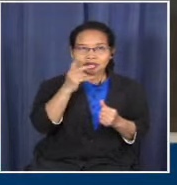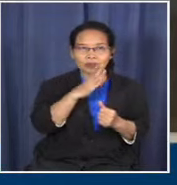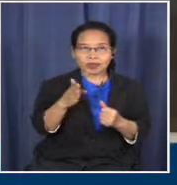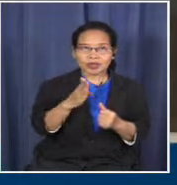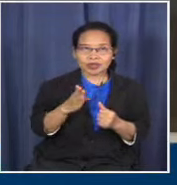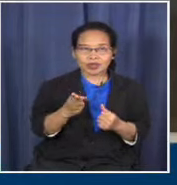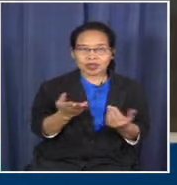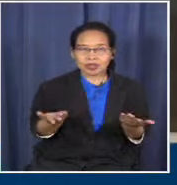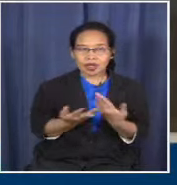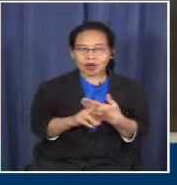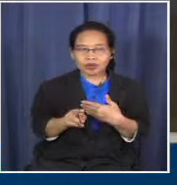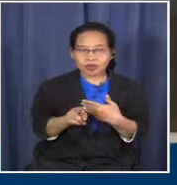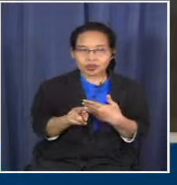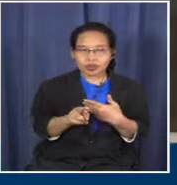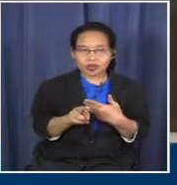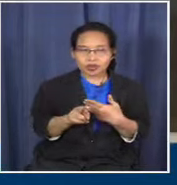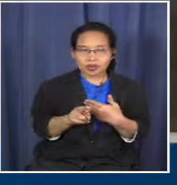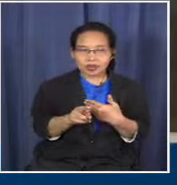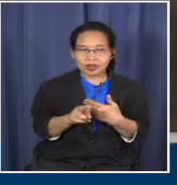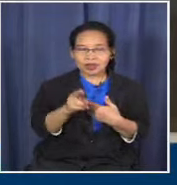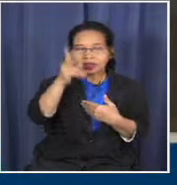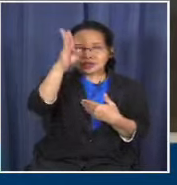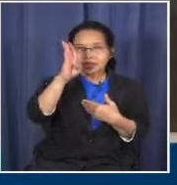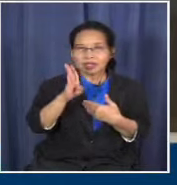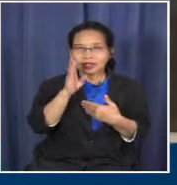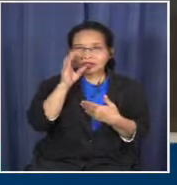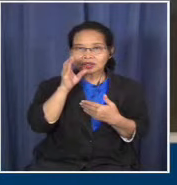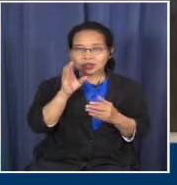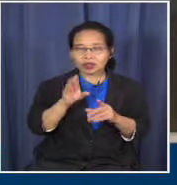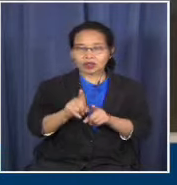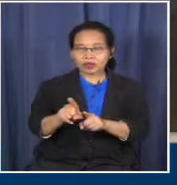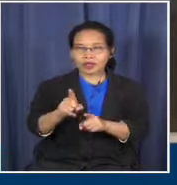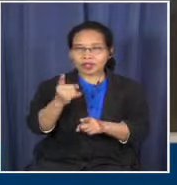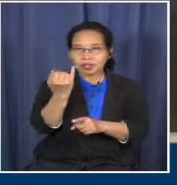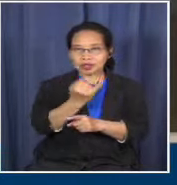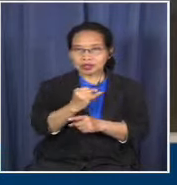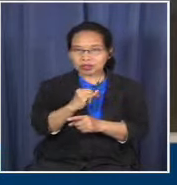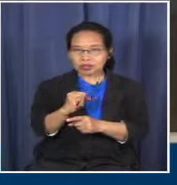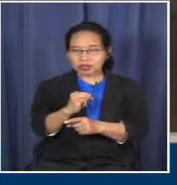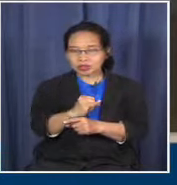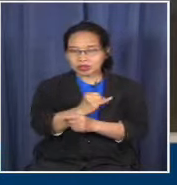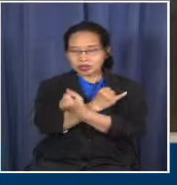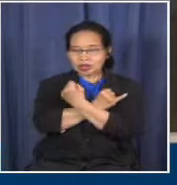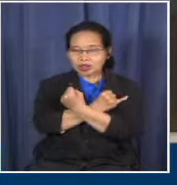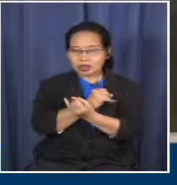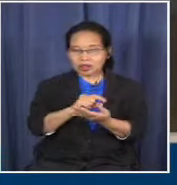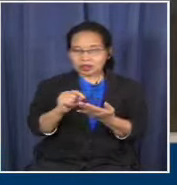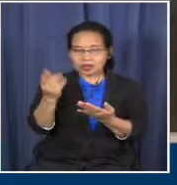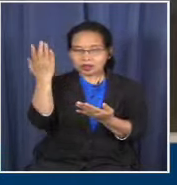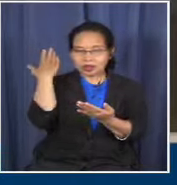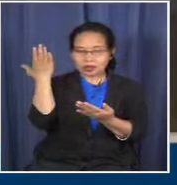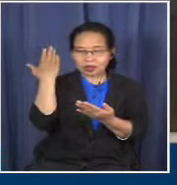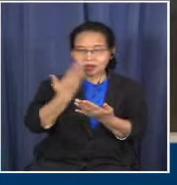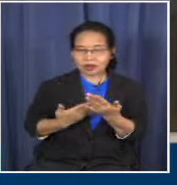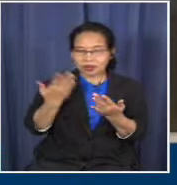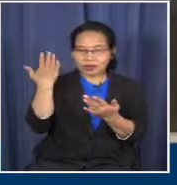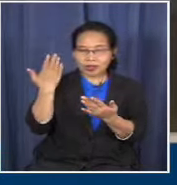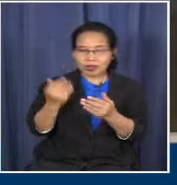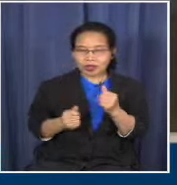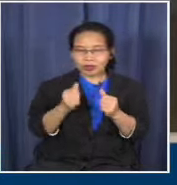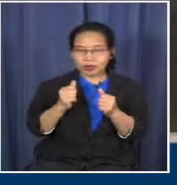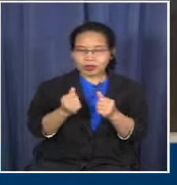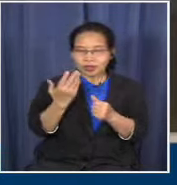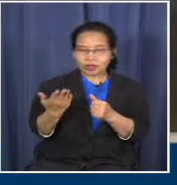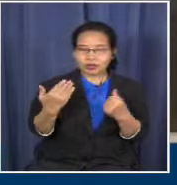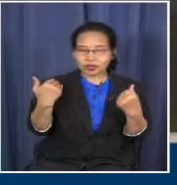shall be hereafter. God commanded John to write the things past, which